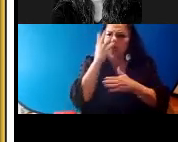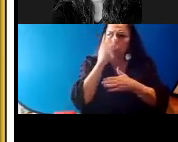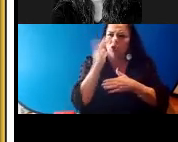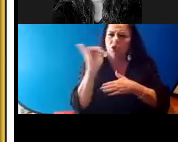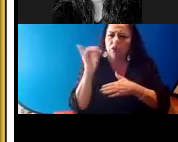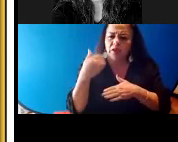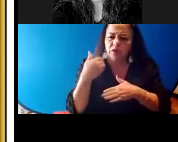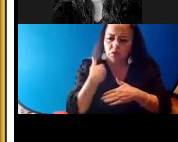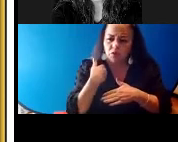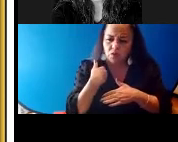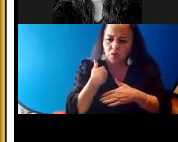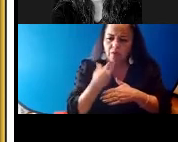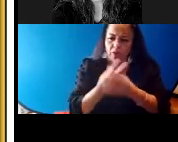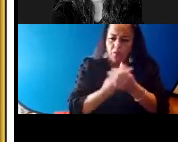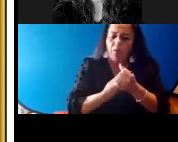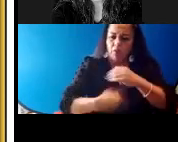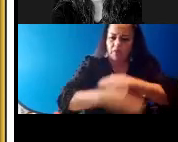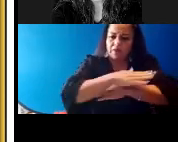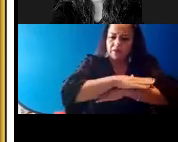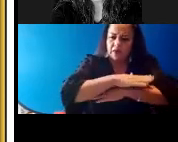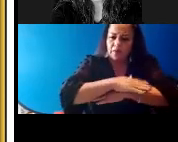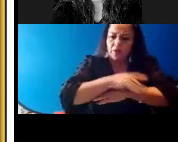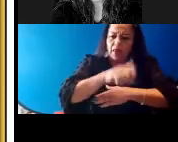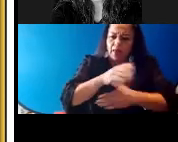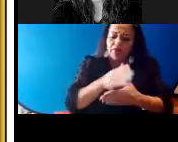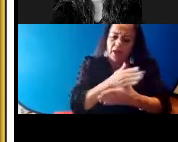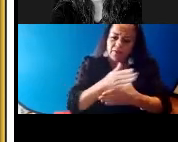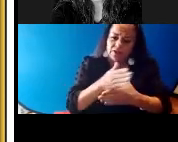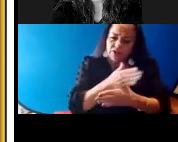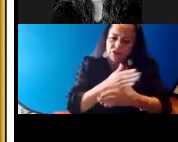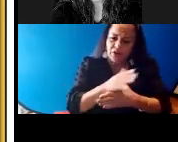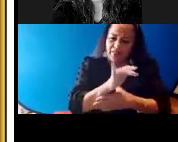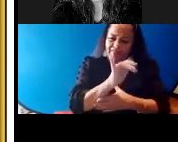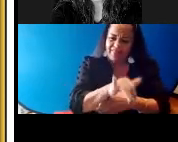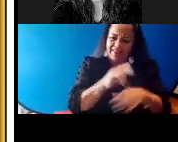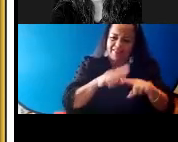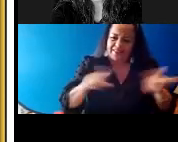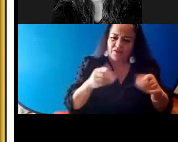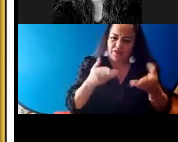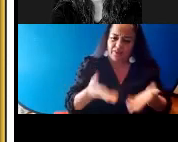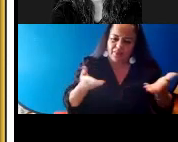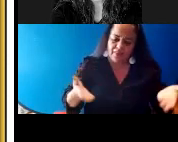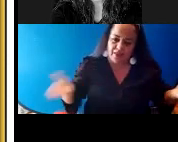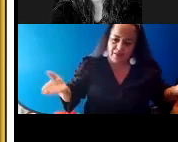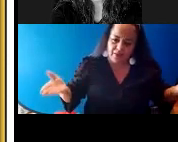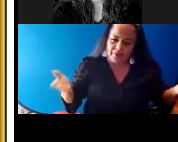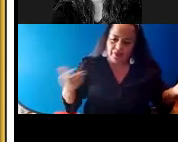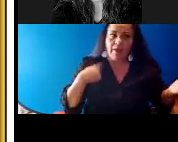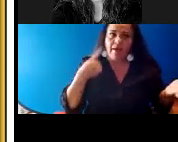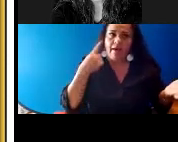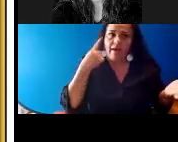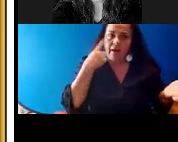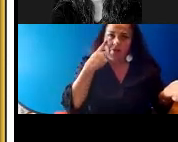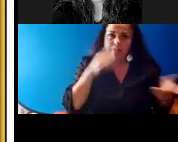at the table, right? And to have to share power. And that's a different thing, right? And again, I think when